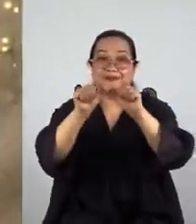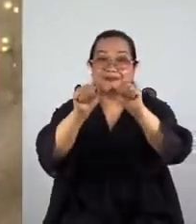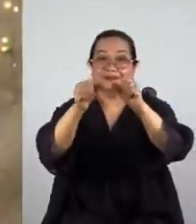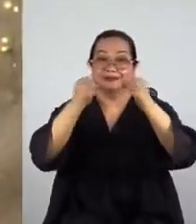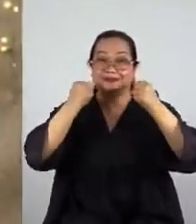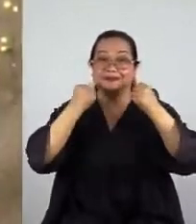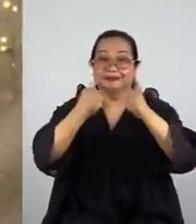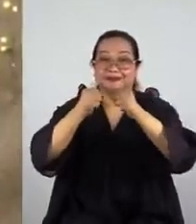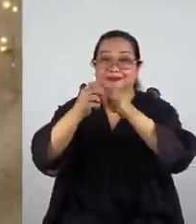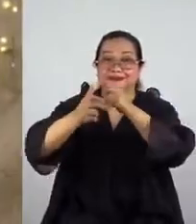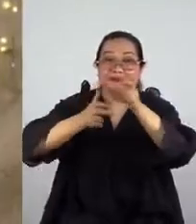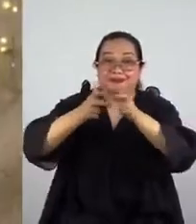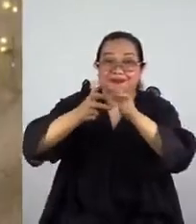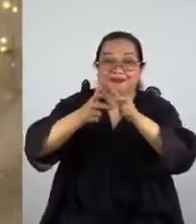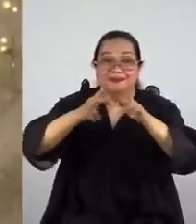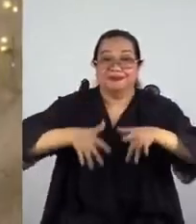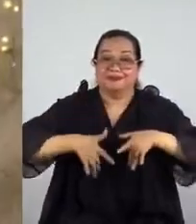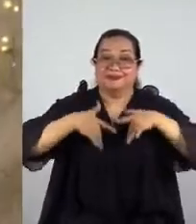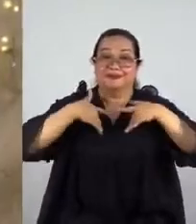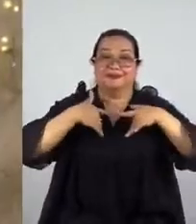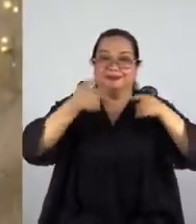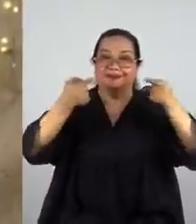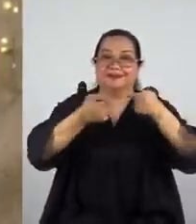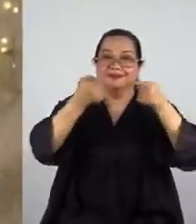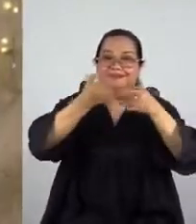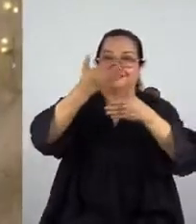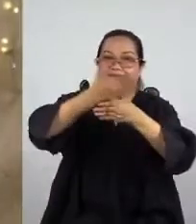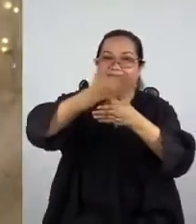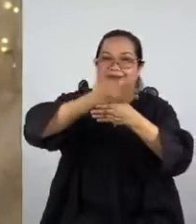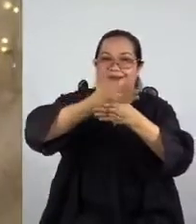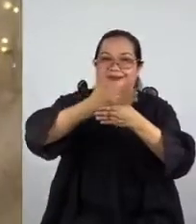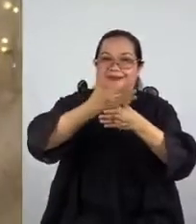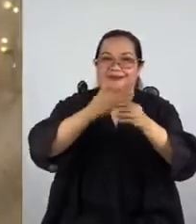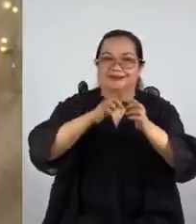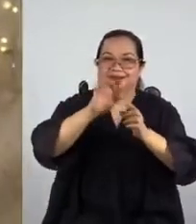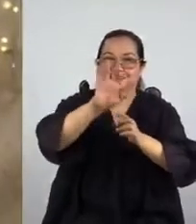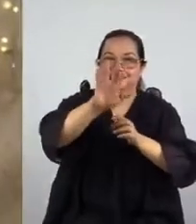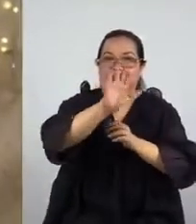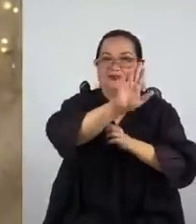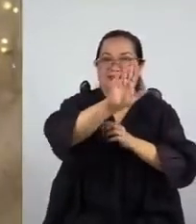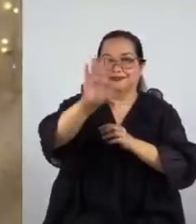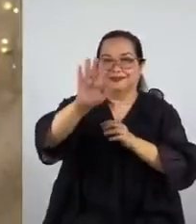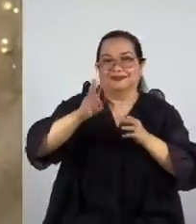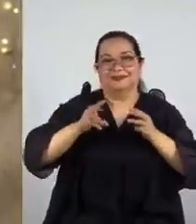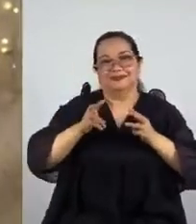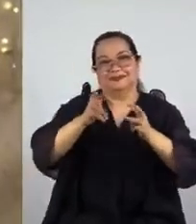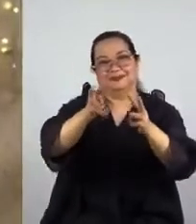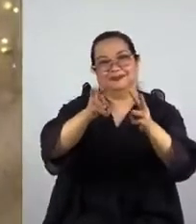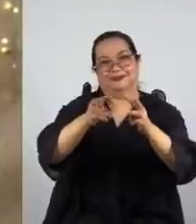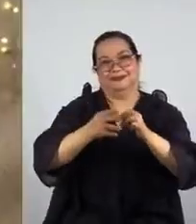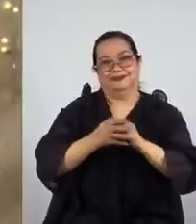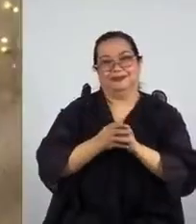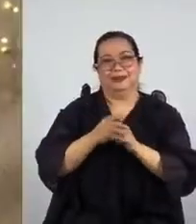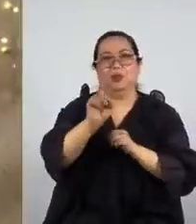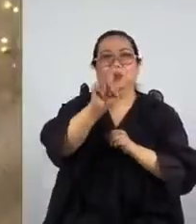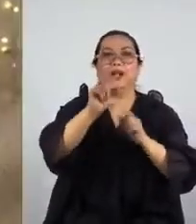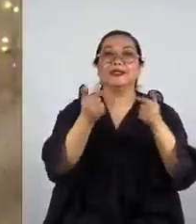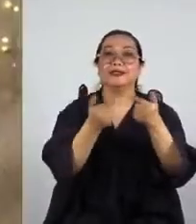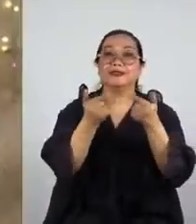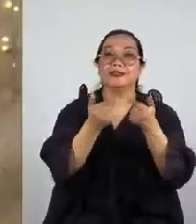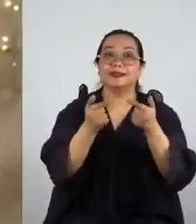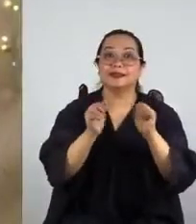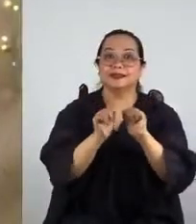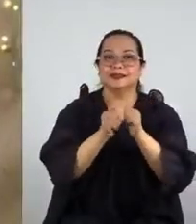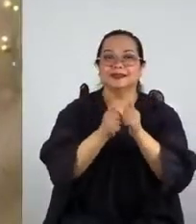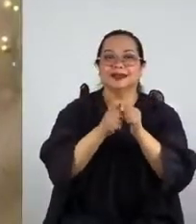and run the race. Sin is a snare that can stop you on your tracks. Now, what is sin? And how